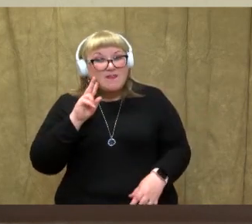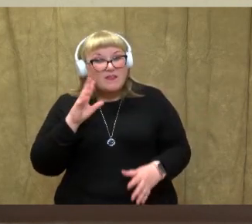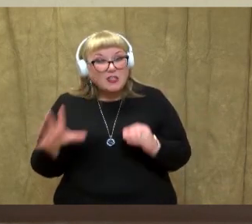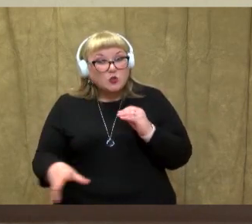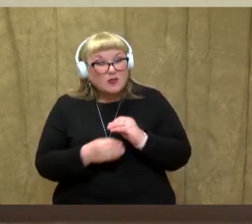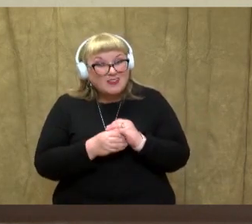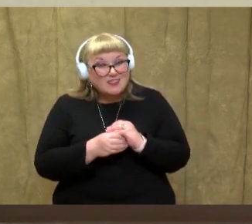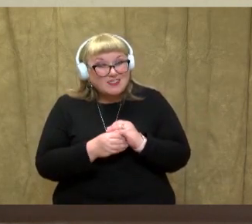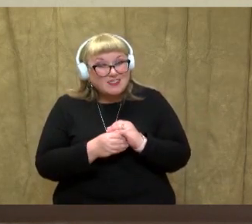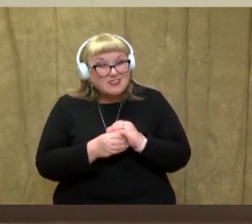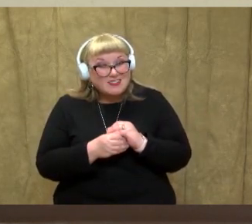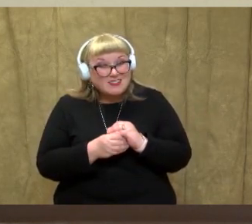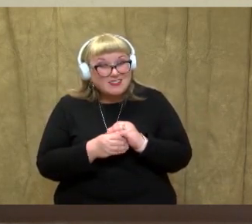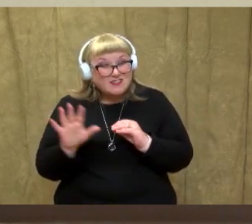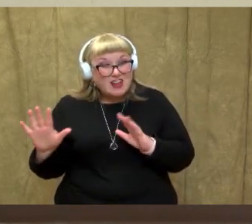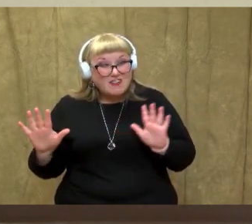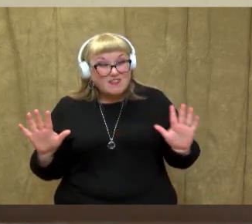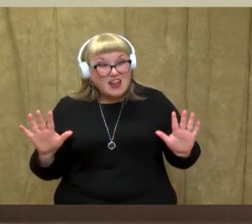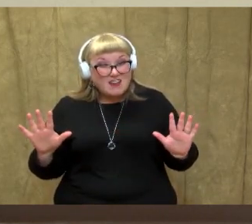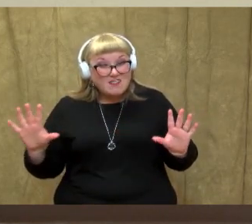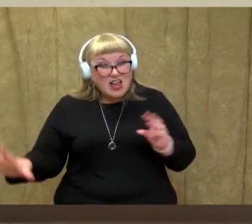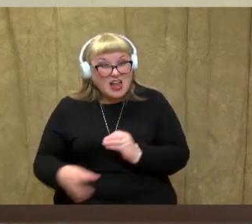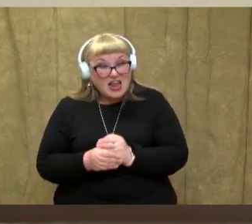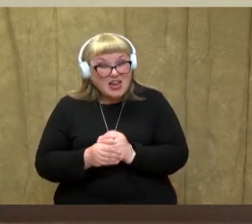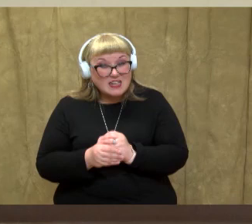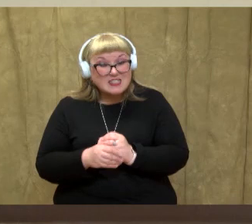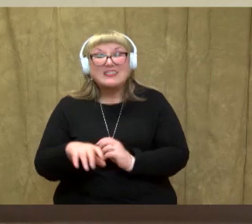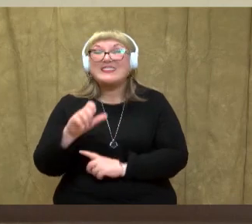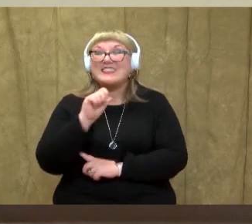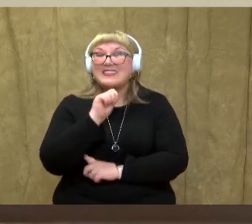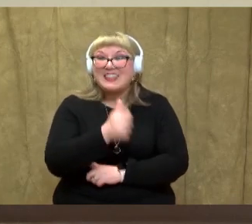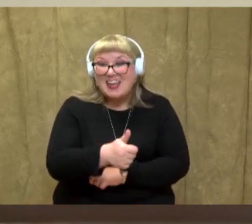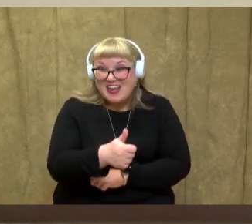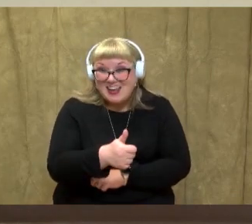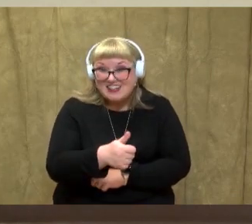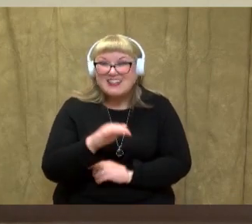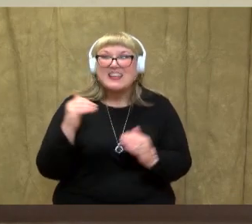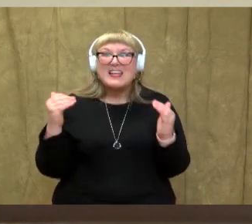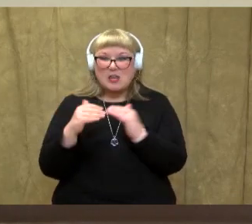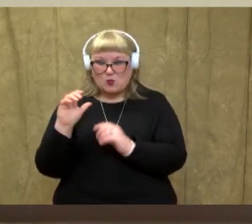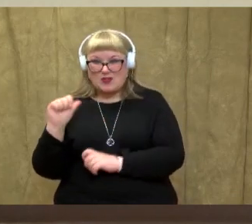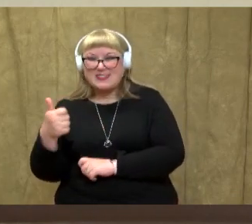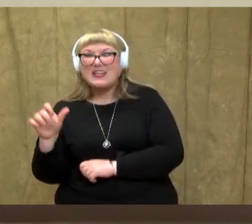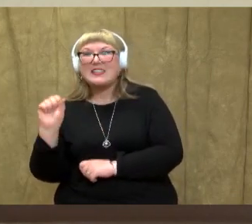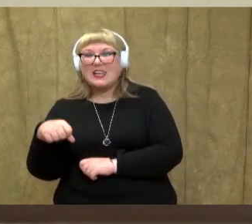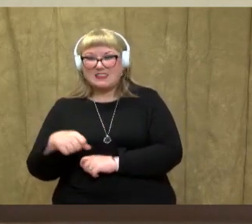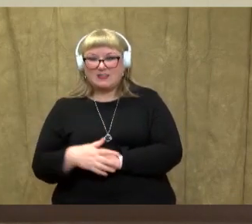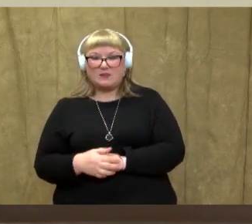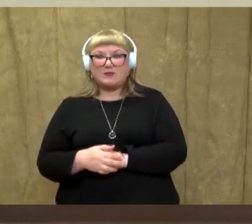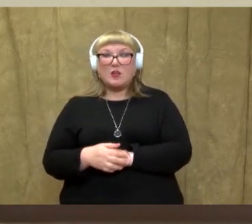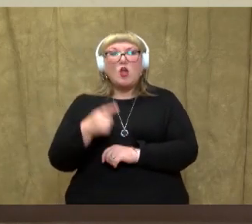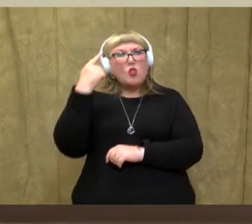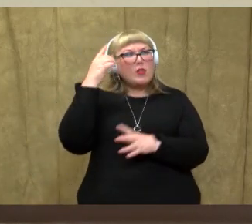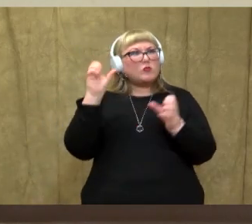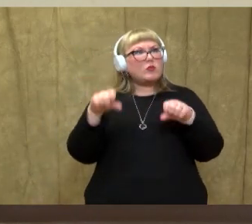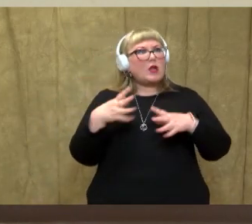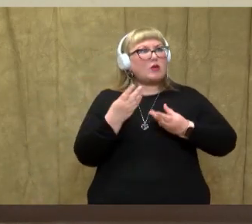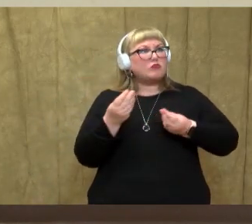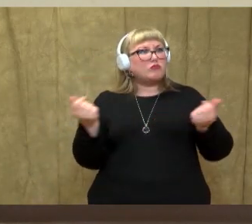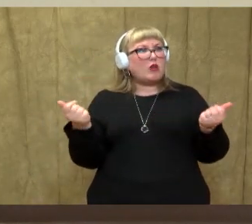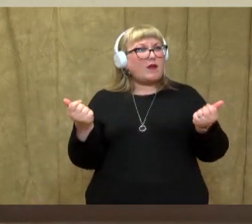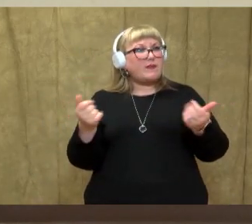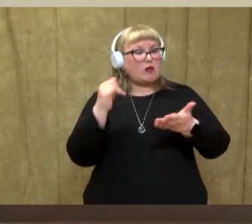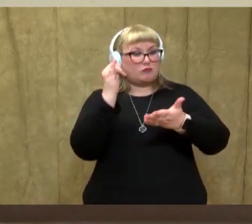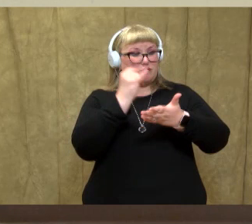put on there? That's right, we put 10. Okay, so now, do you think we can solve it